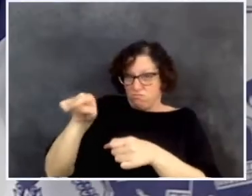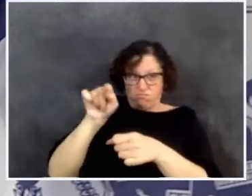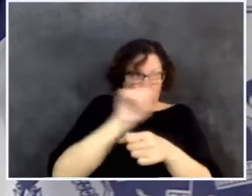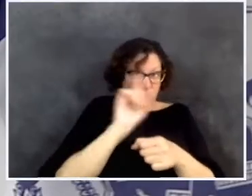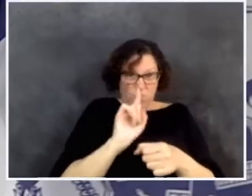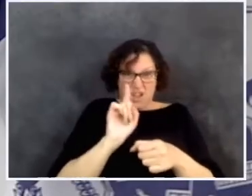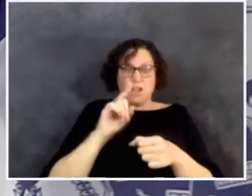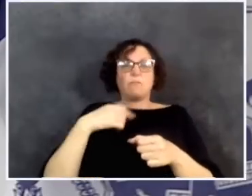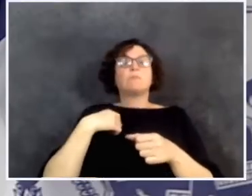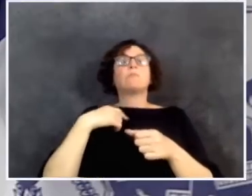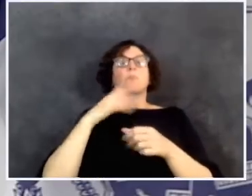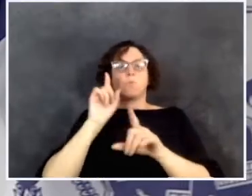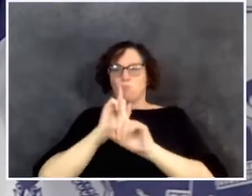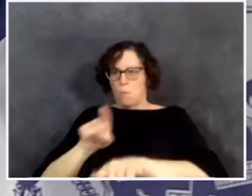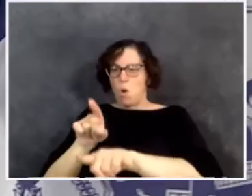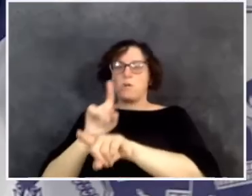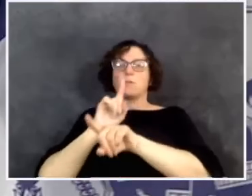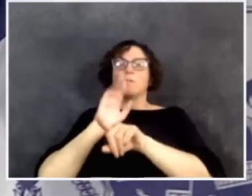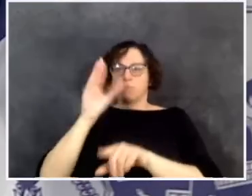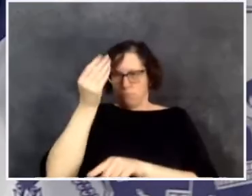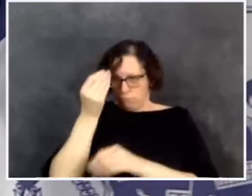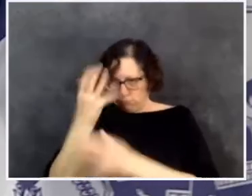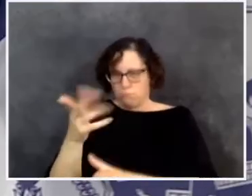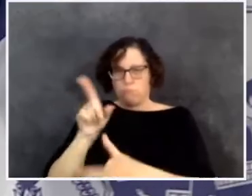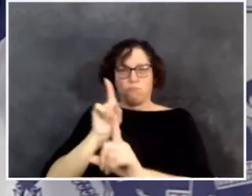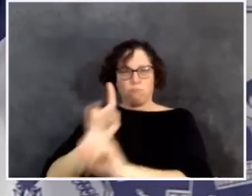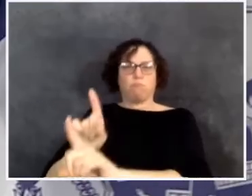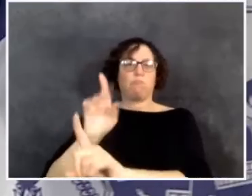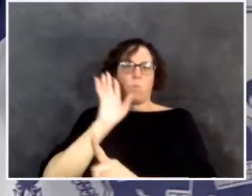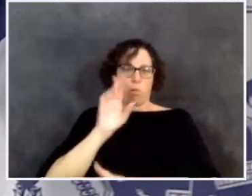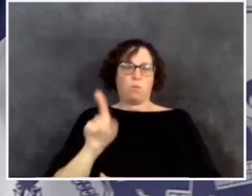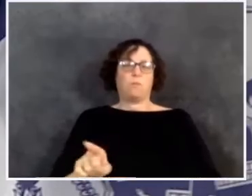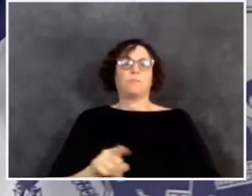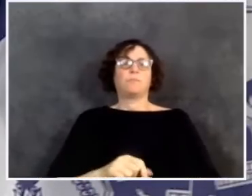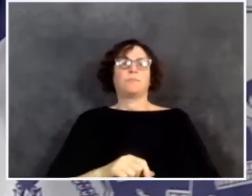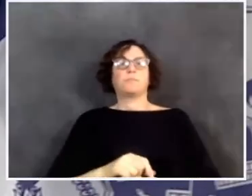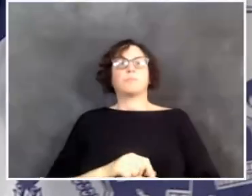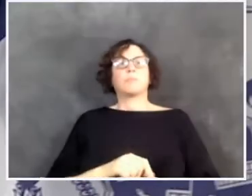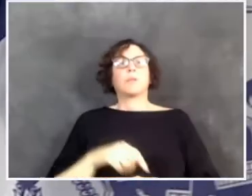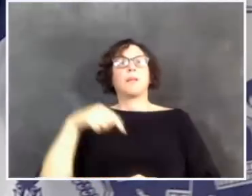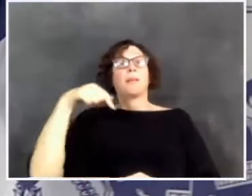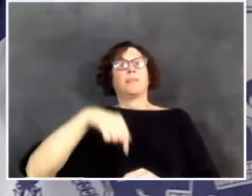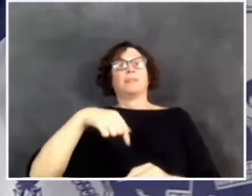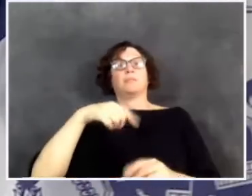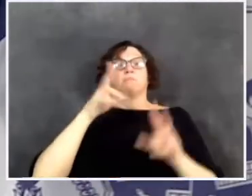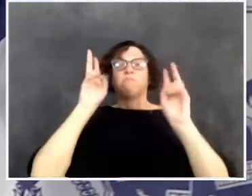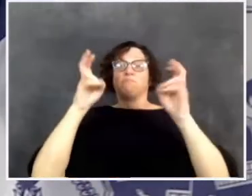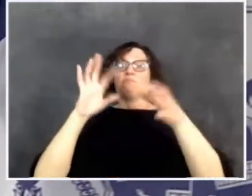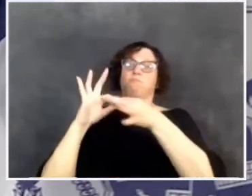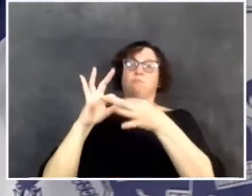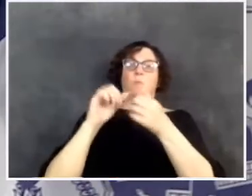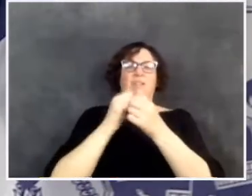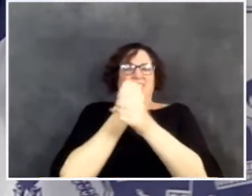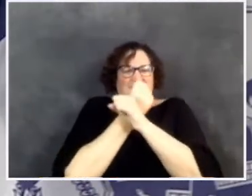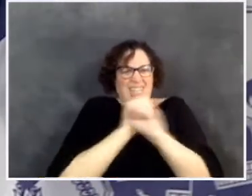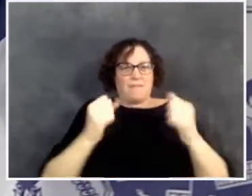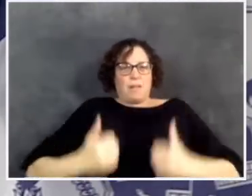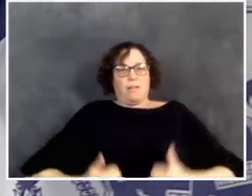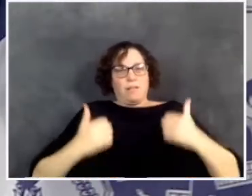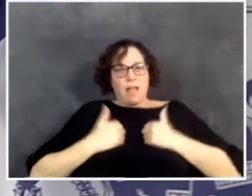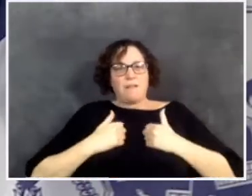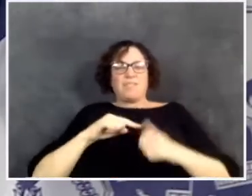a crisis. This is about saving lives. So this is real serious stuff. So let's be really clear. It's going to